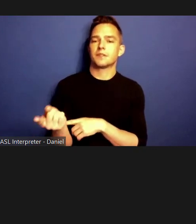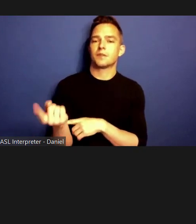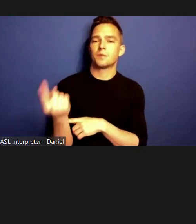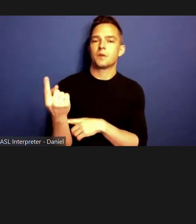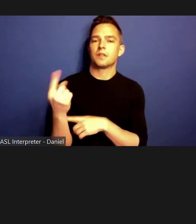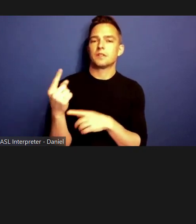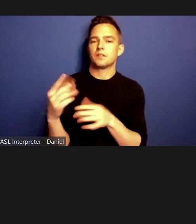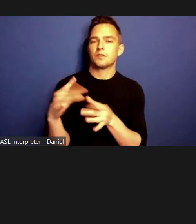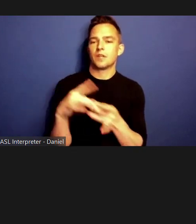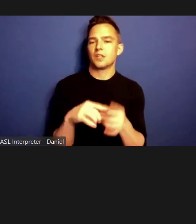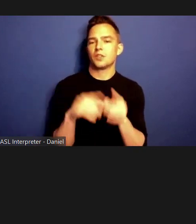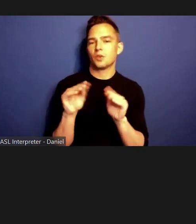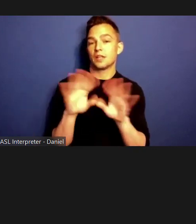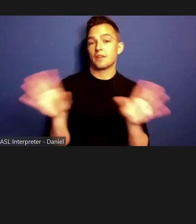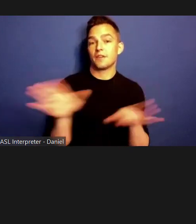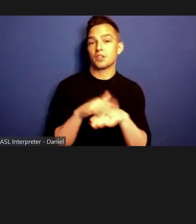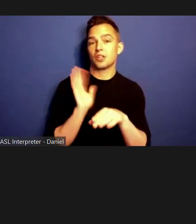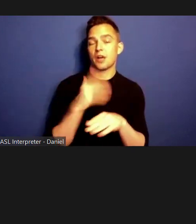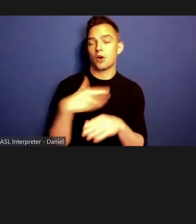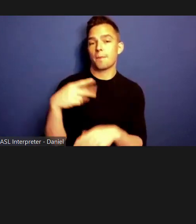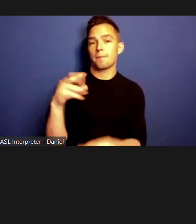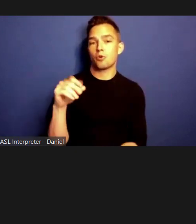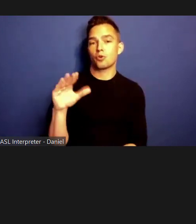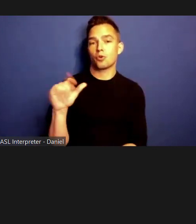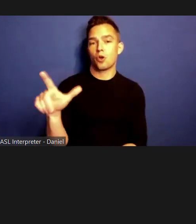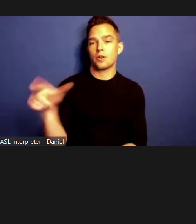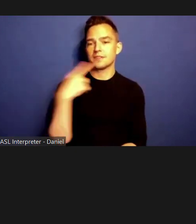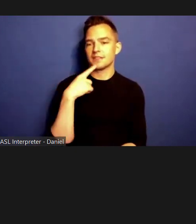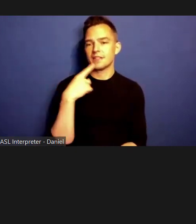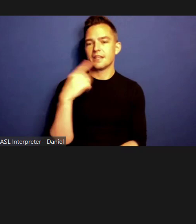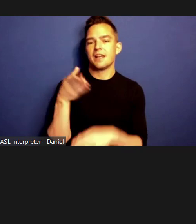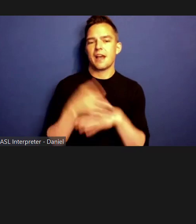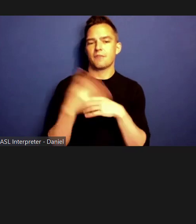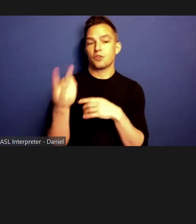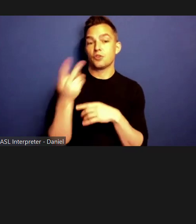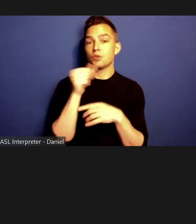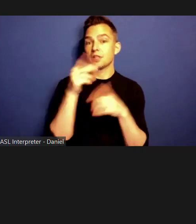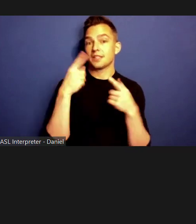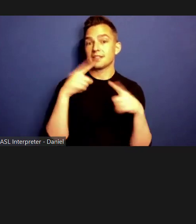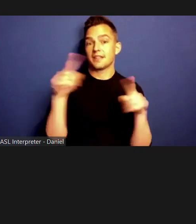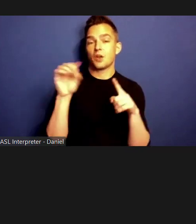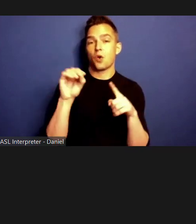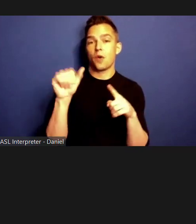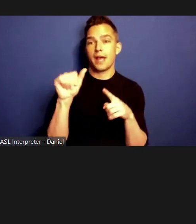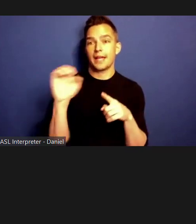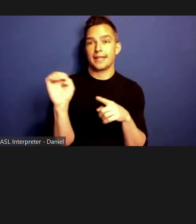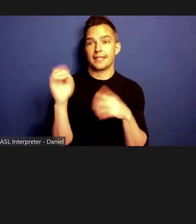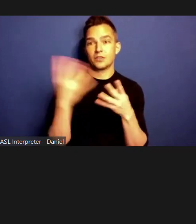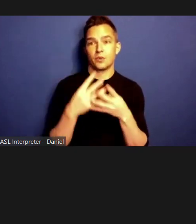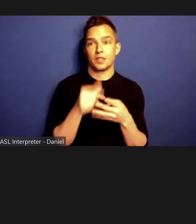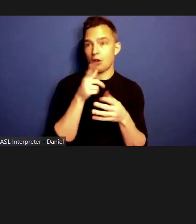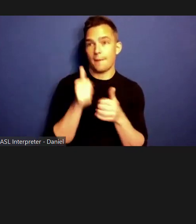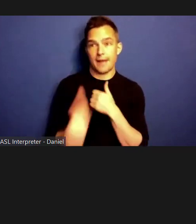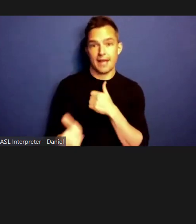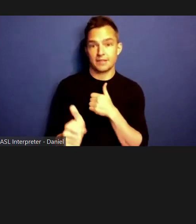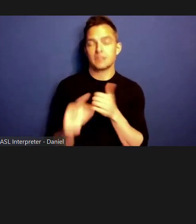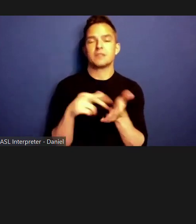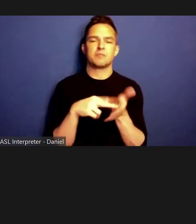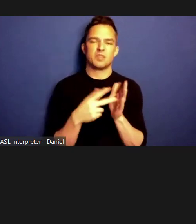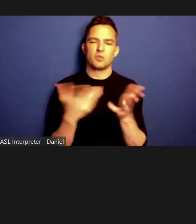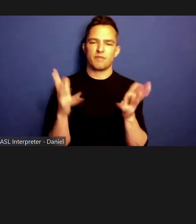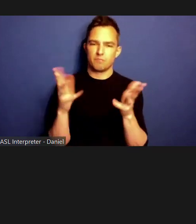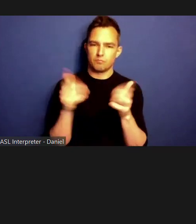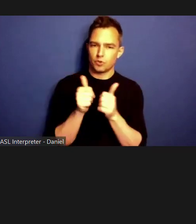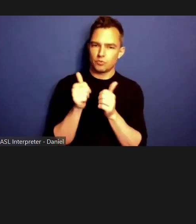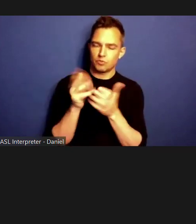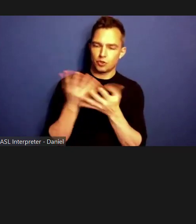regarding clarification on our protocol. It says after 2 unsuccessful OAE screenings, not passing. So we've